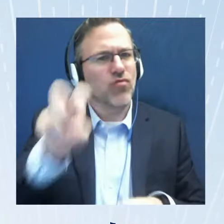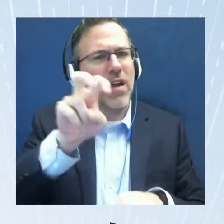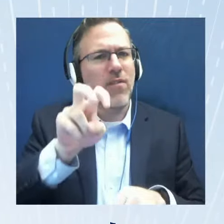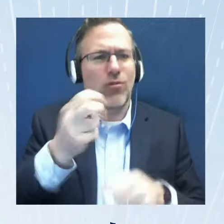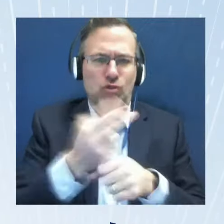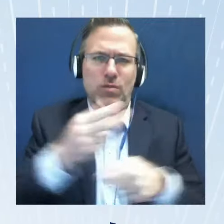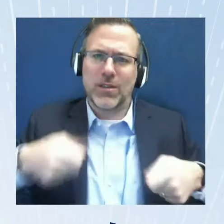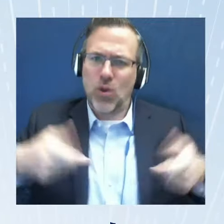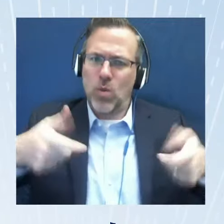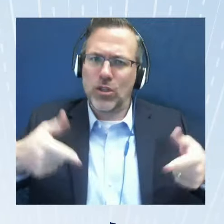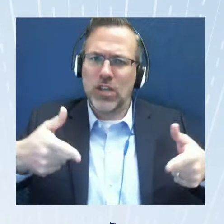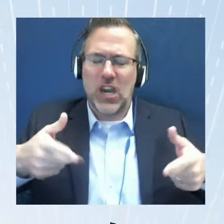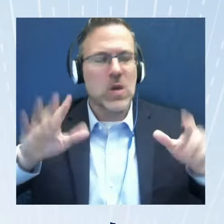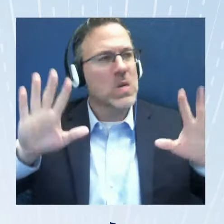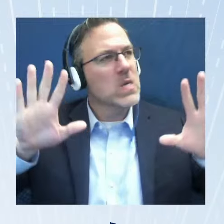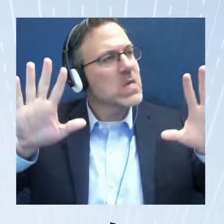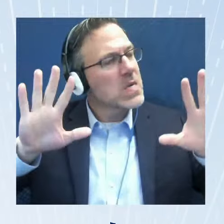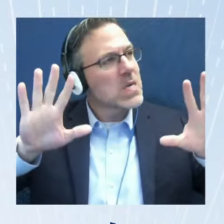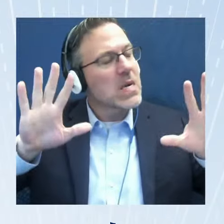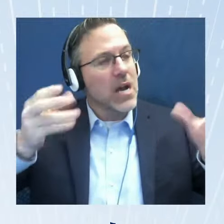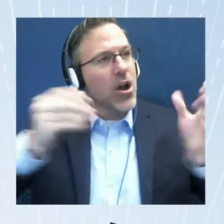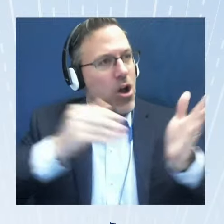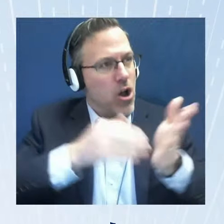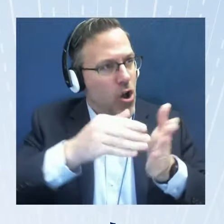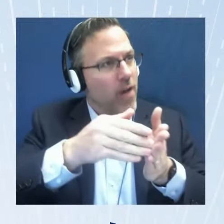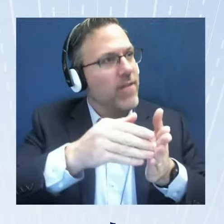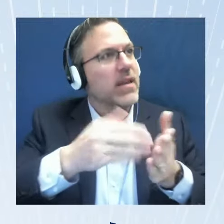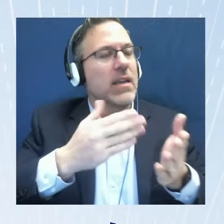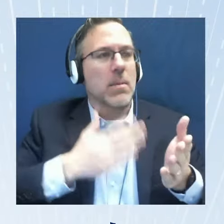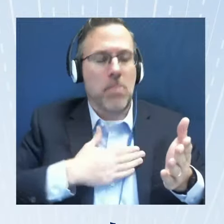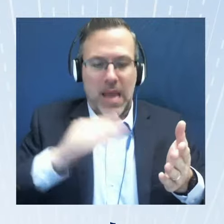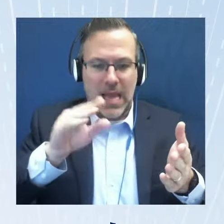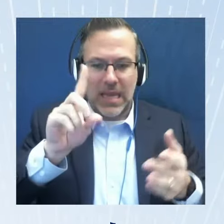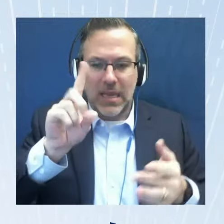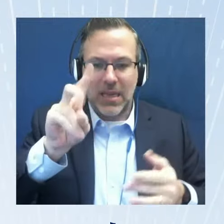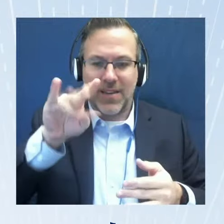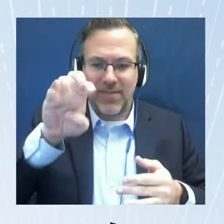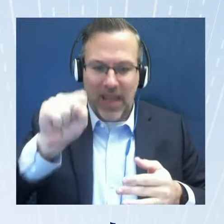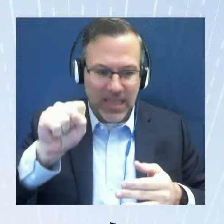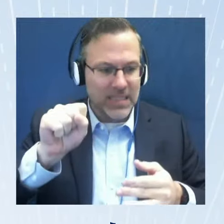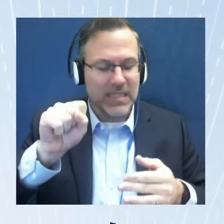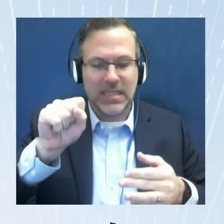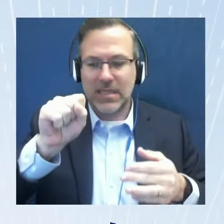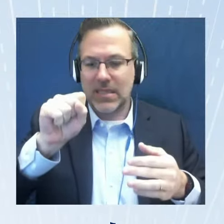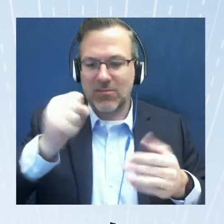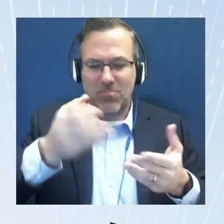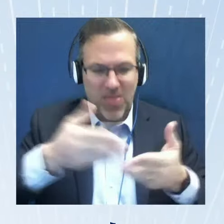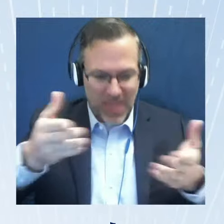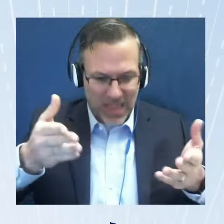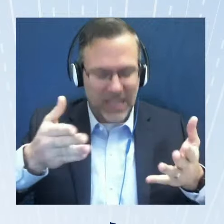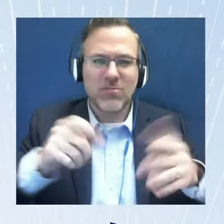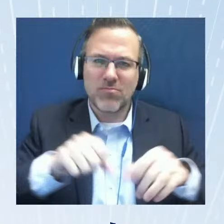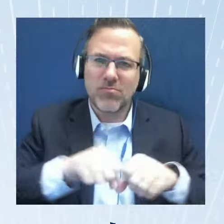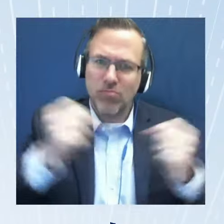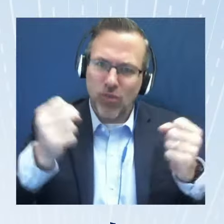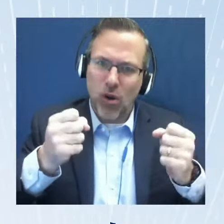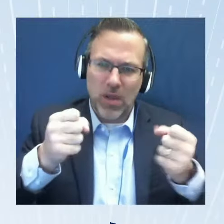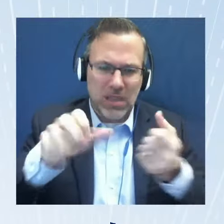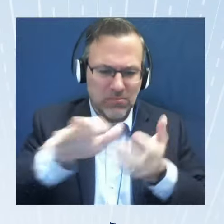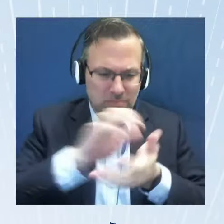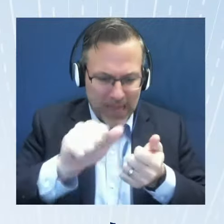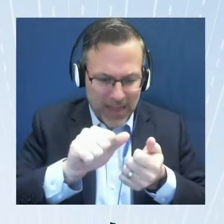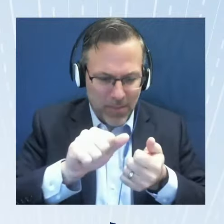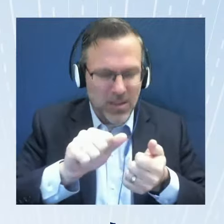you how many times I've seen my own assistive devices and others broken, and people don't realize that this is a part of my